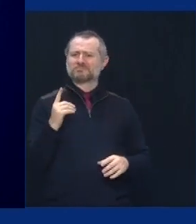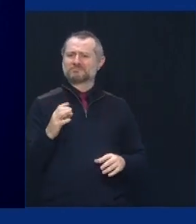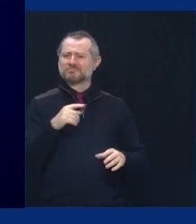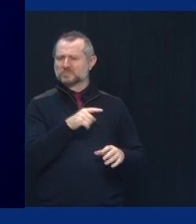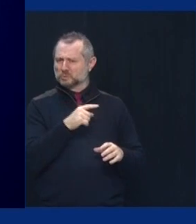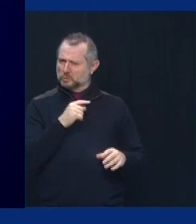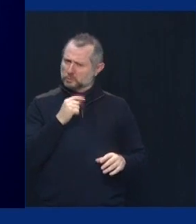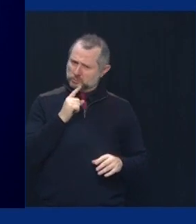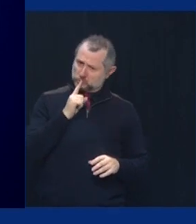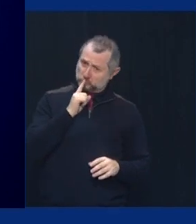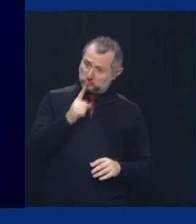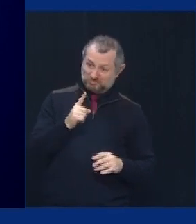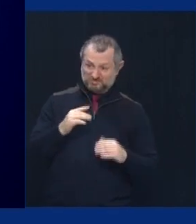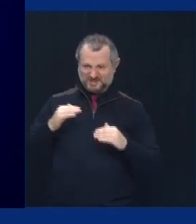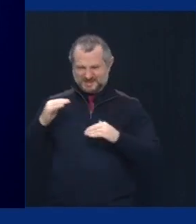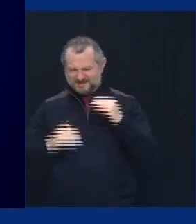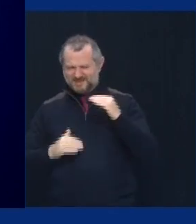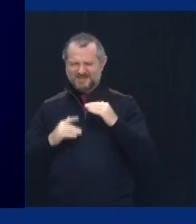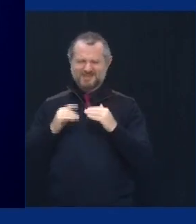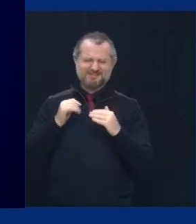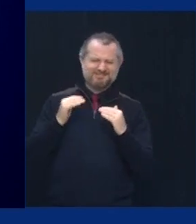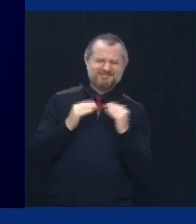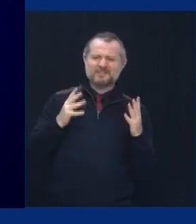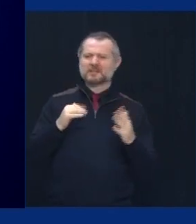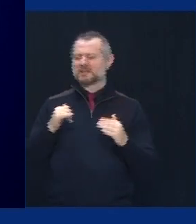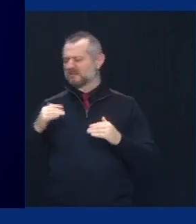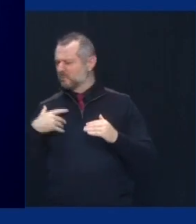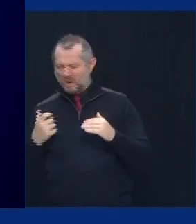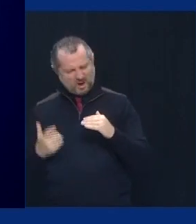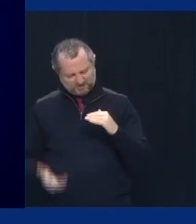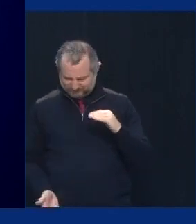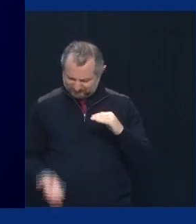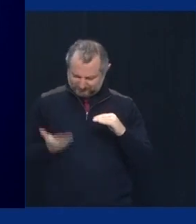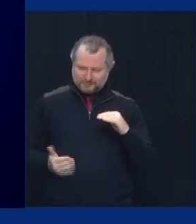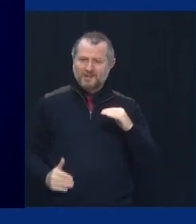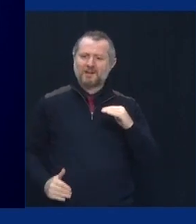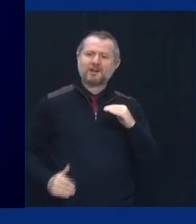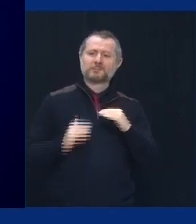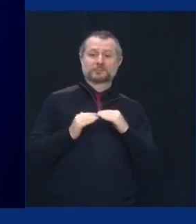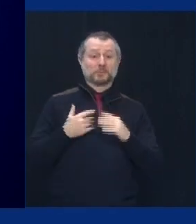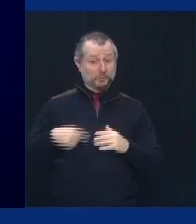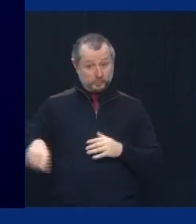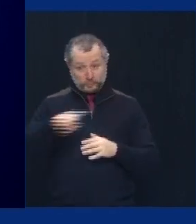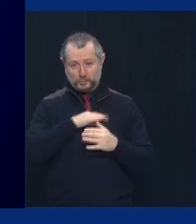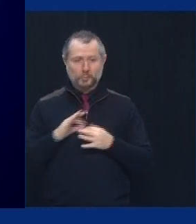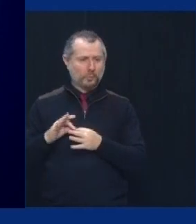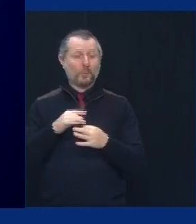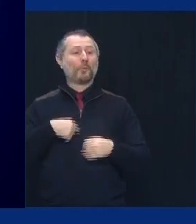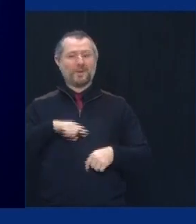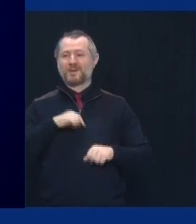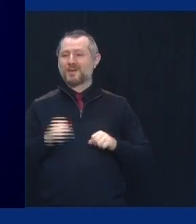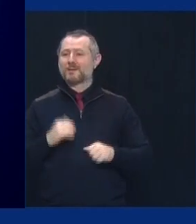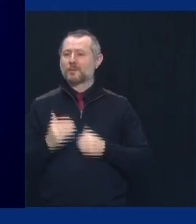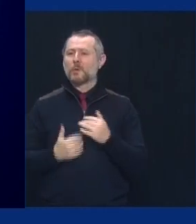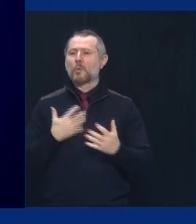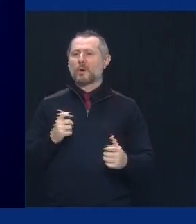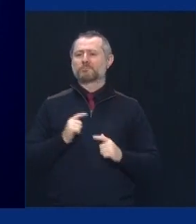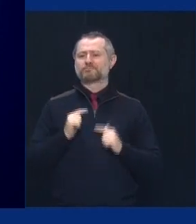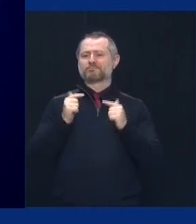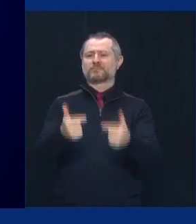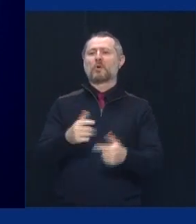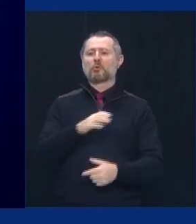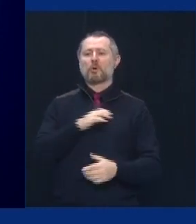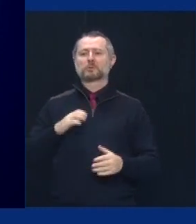correct the injustice, and working together we can do just that. Let me turn it over to Congressman Hakeem